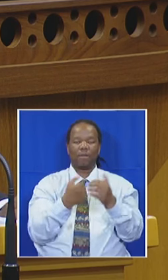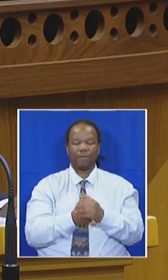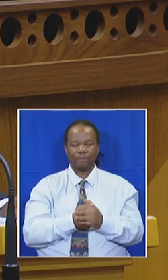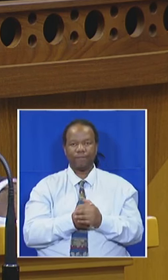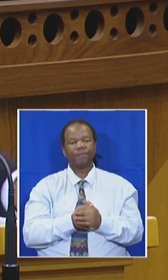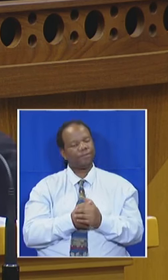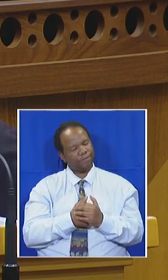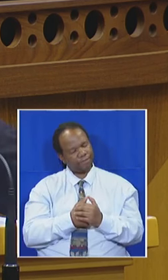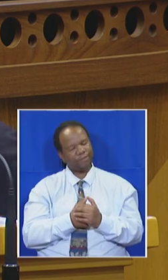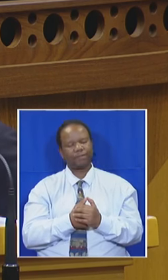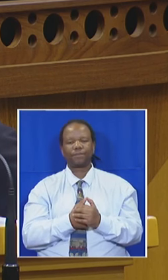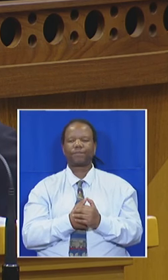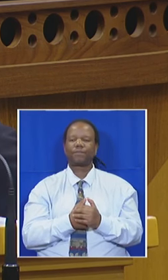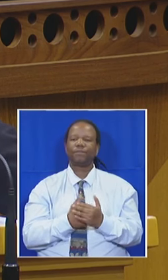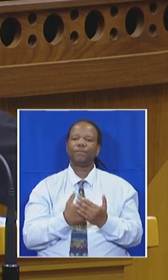A total of